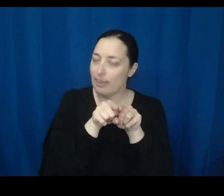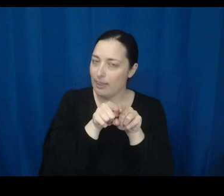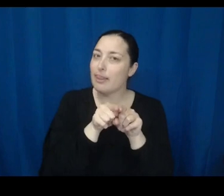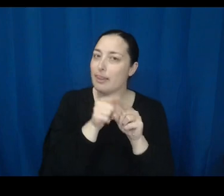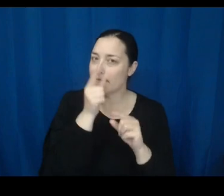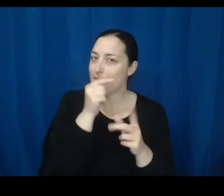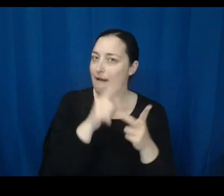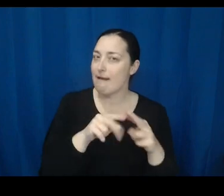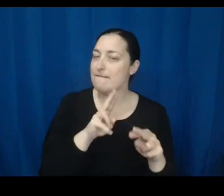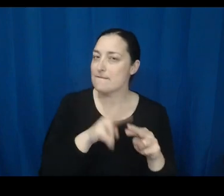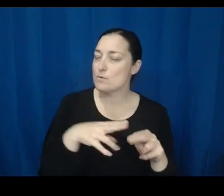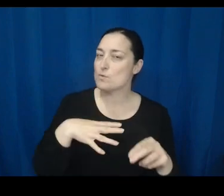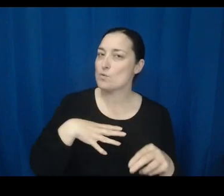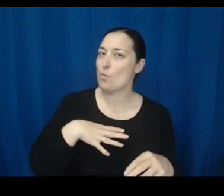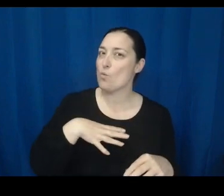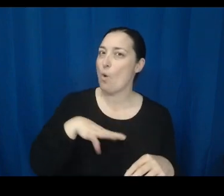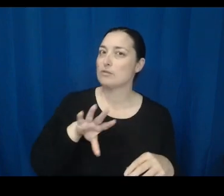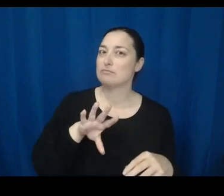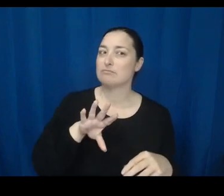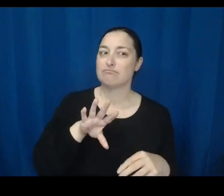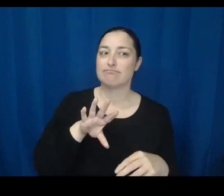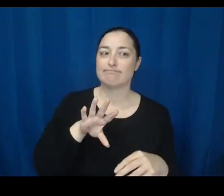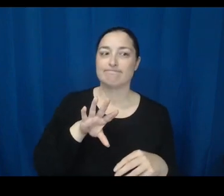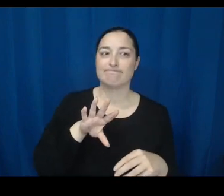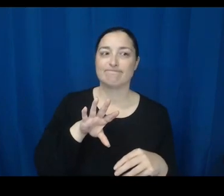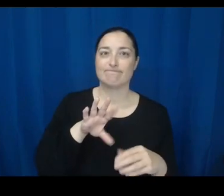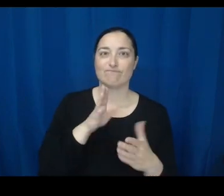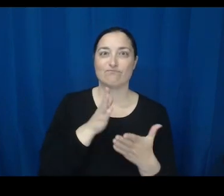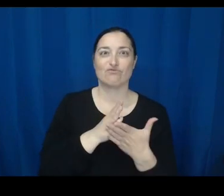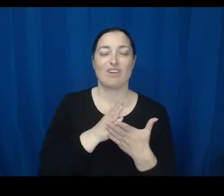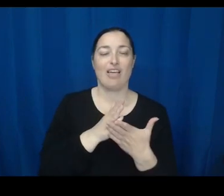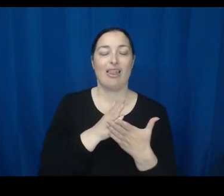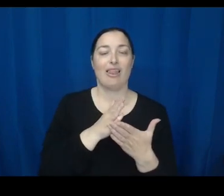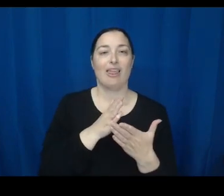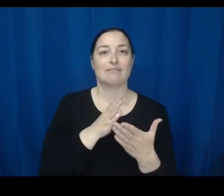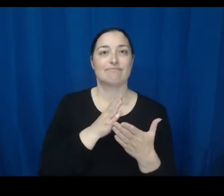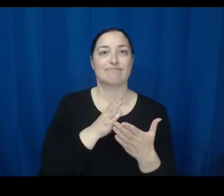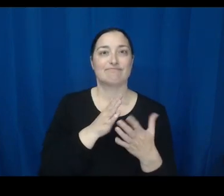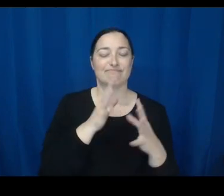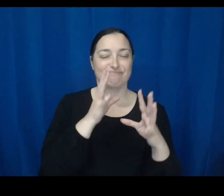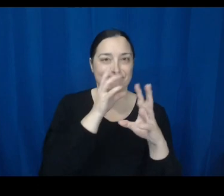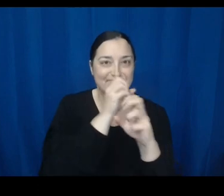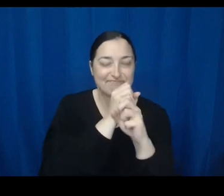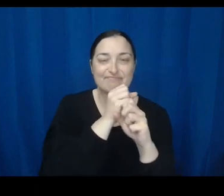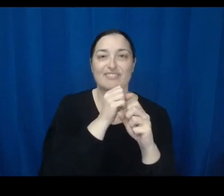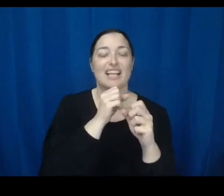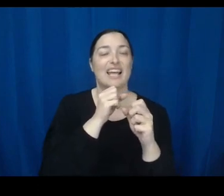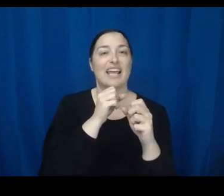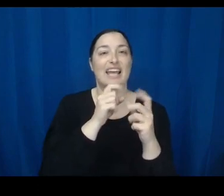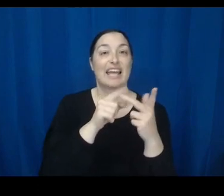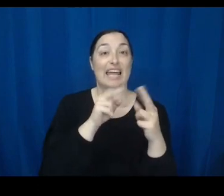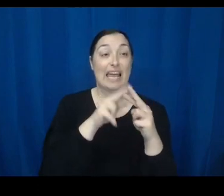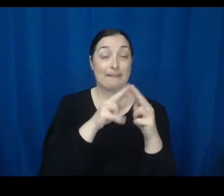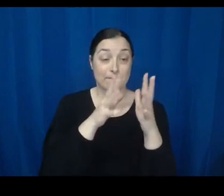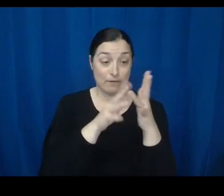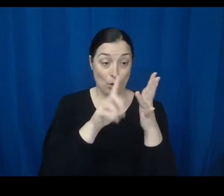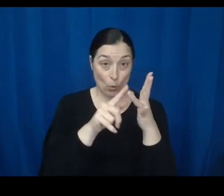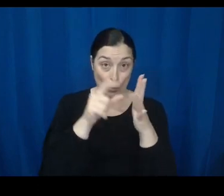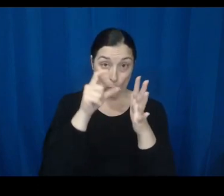to distill down, like if you're getting lost looking at the wood grain